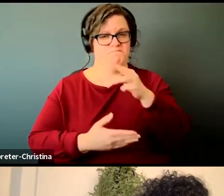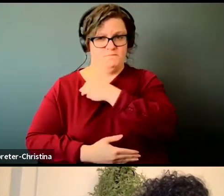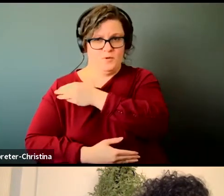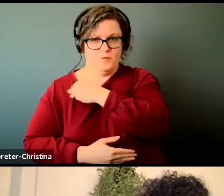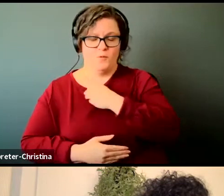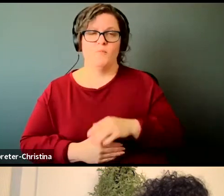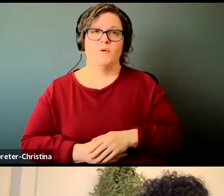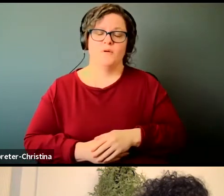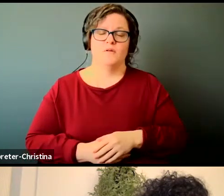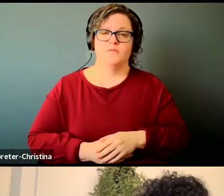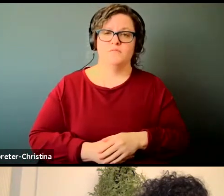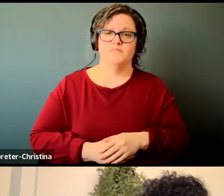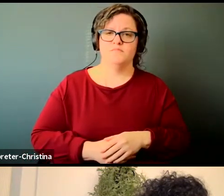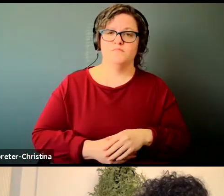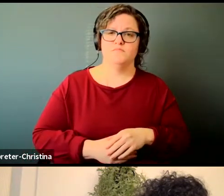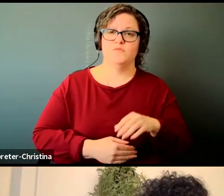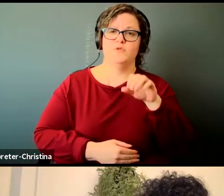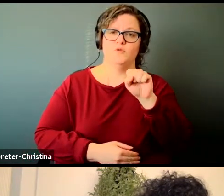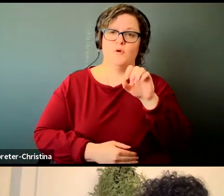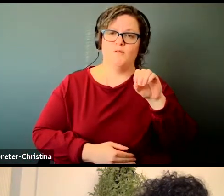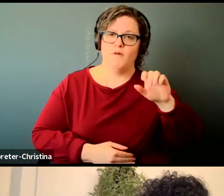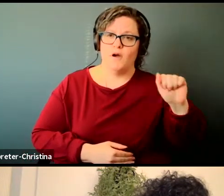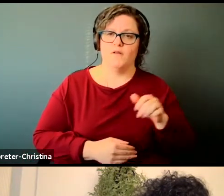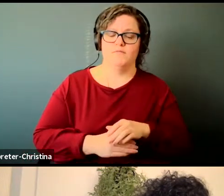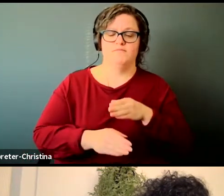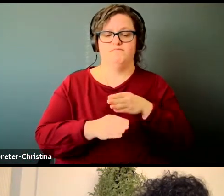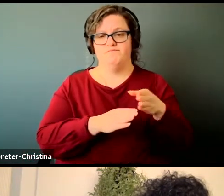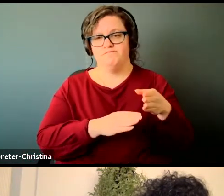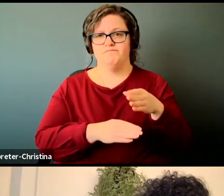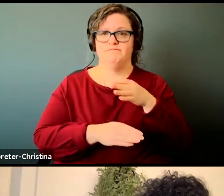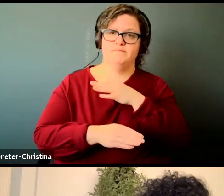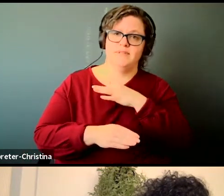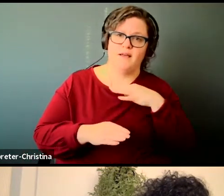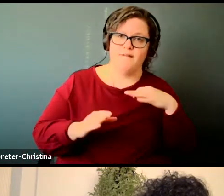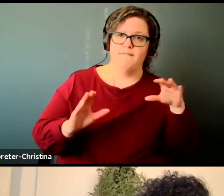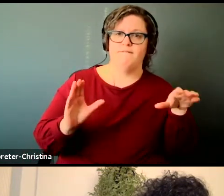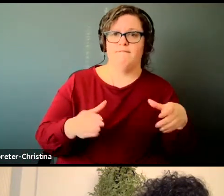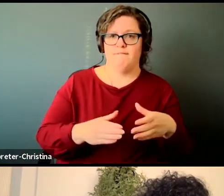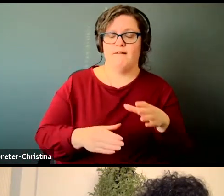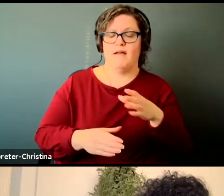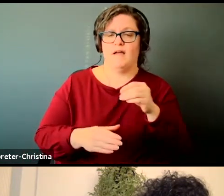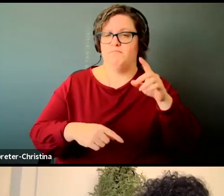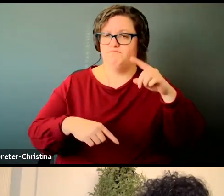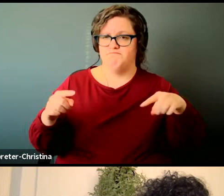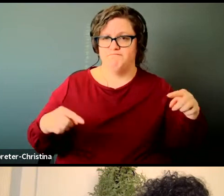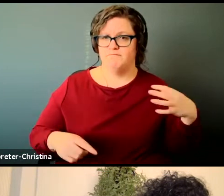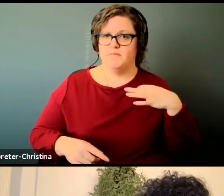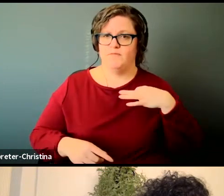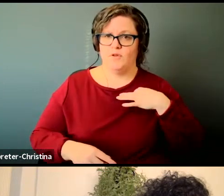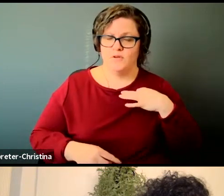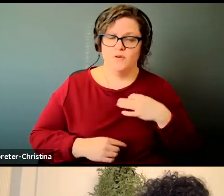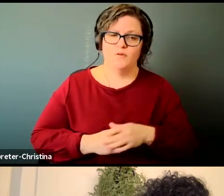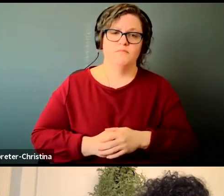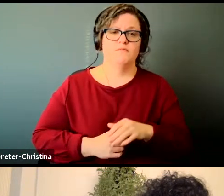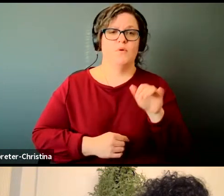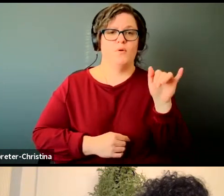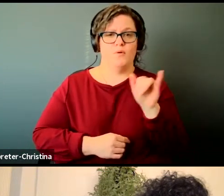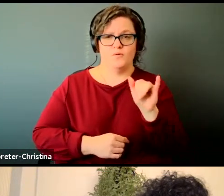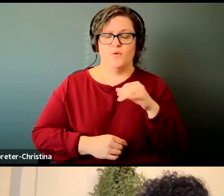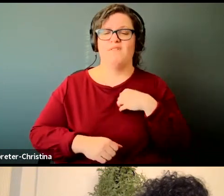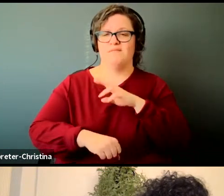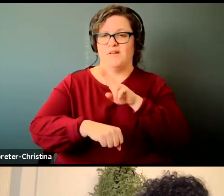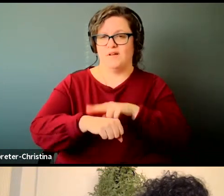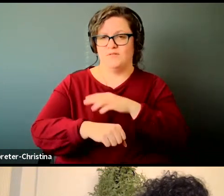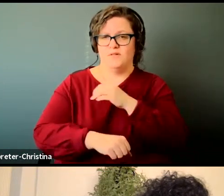the School of Arts faculty and staff, and by donors and volunteers. Our programming is also supported by national and provincial